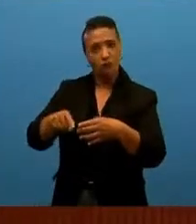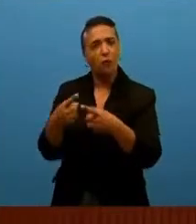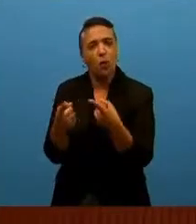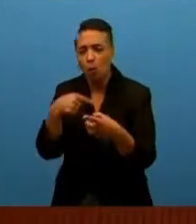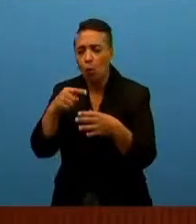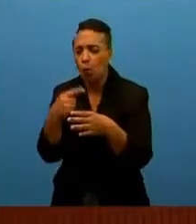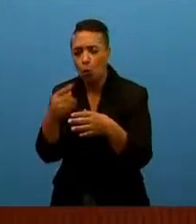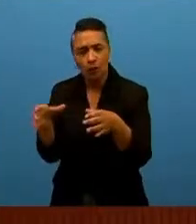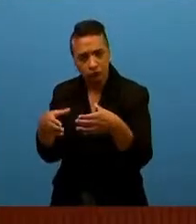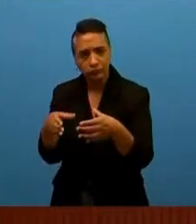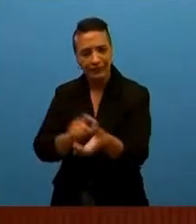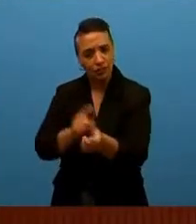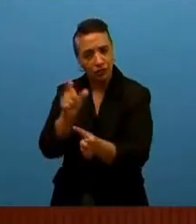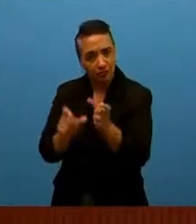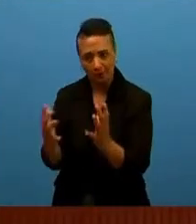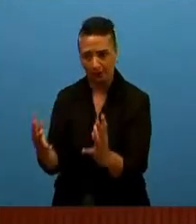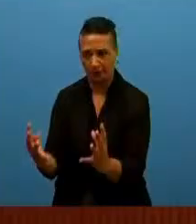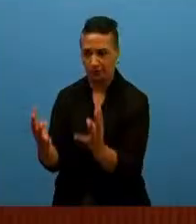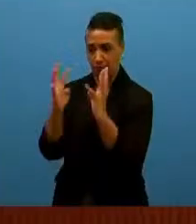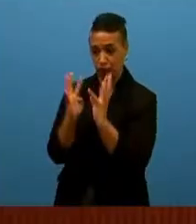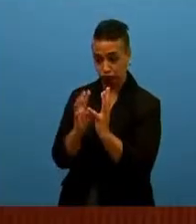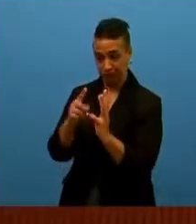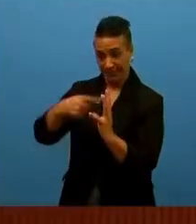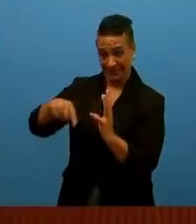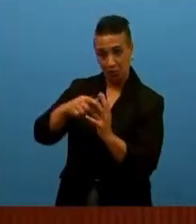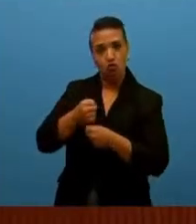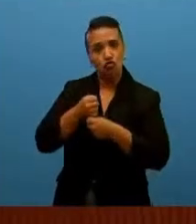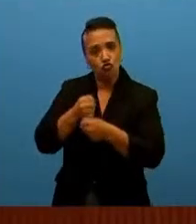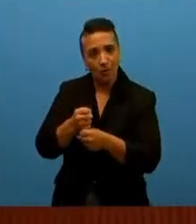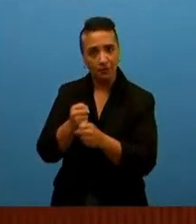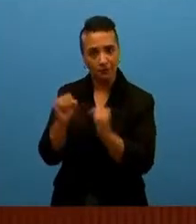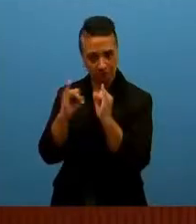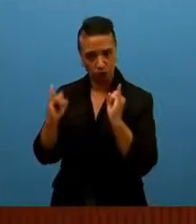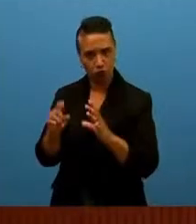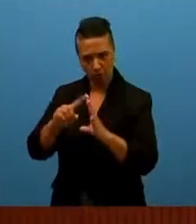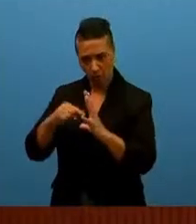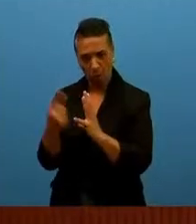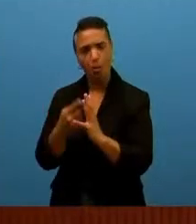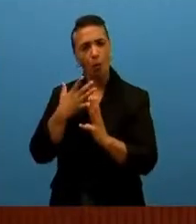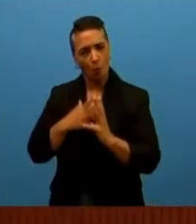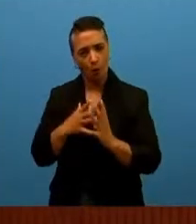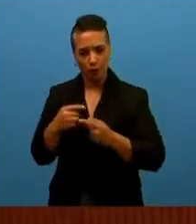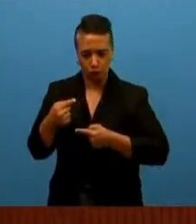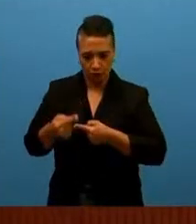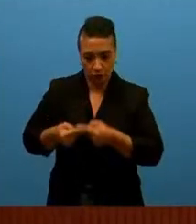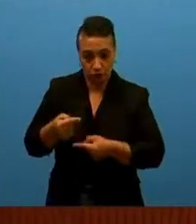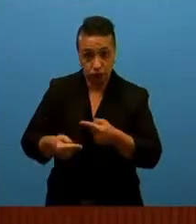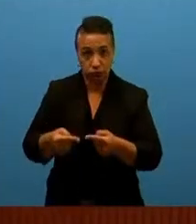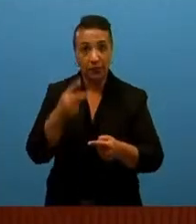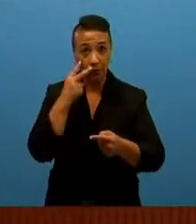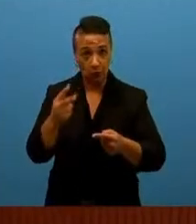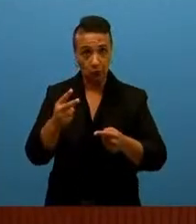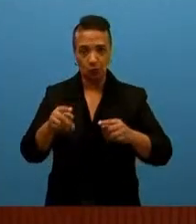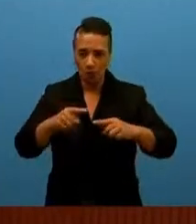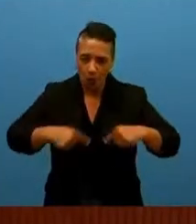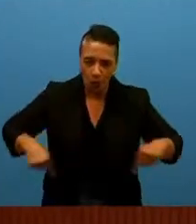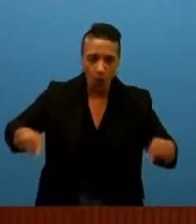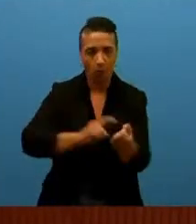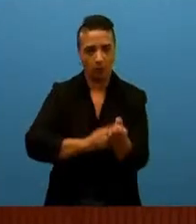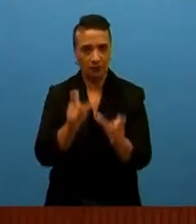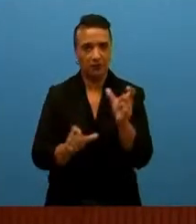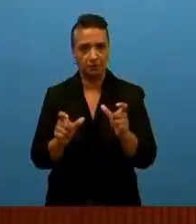organizations, collectives, and representative institutions, is committed to facilitate and balance the view of all Indigenous